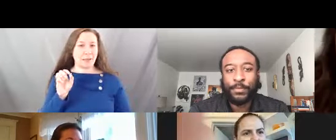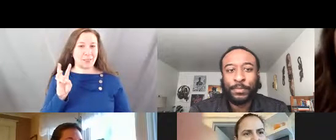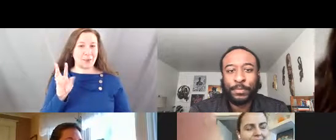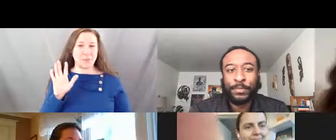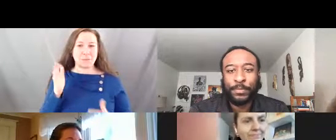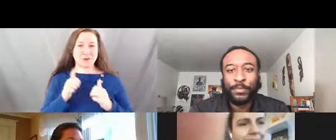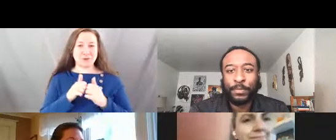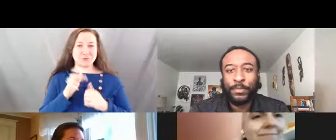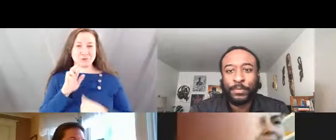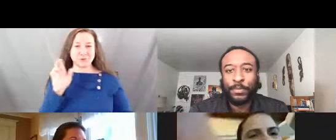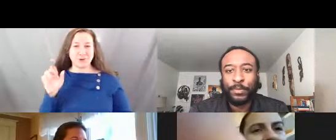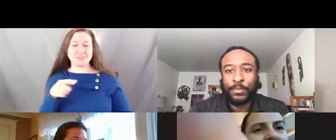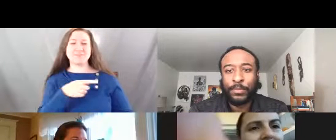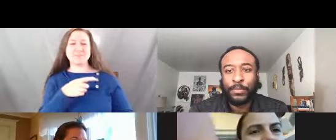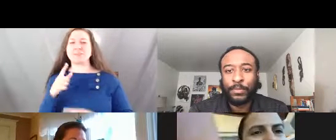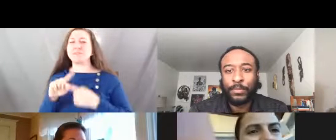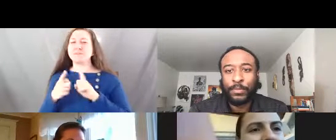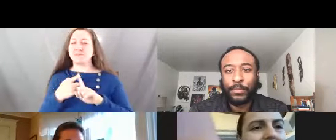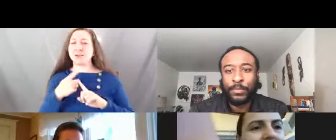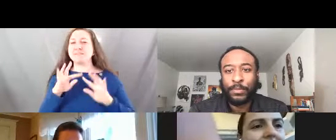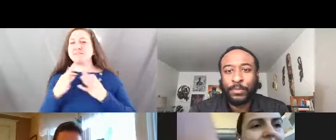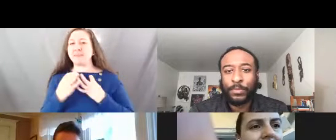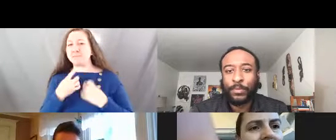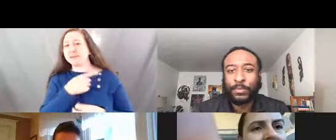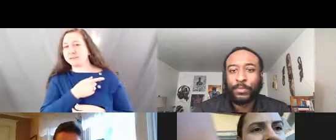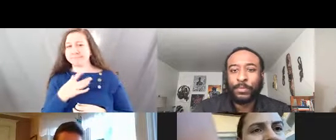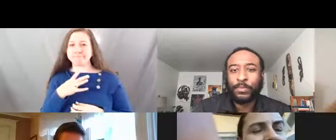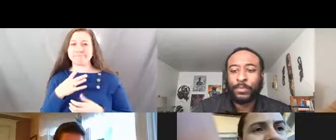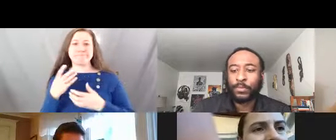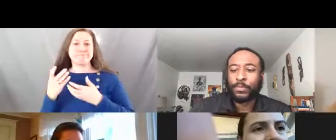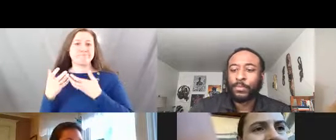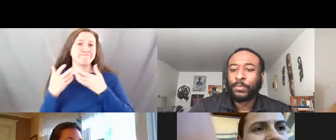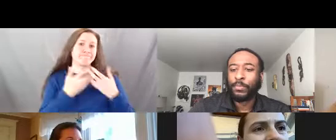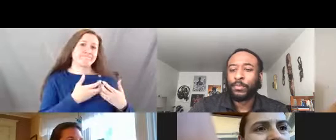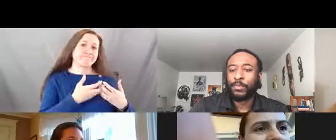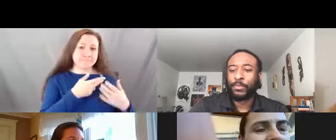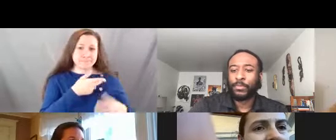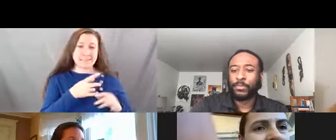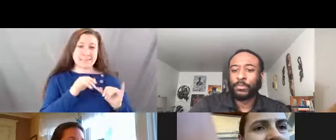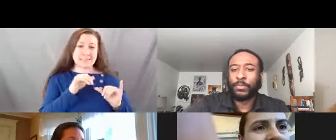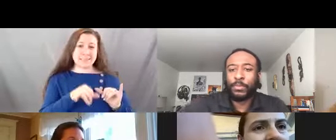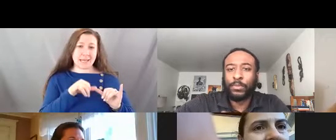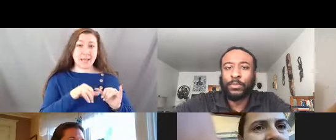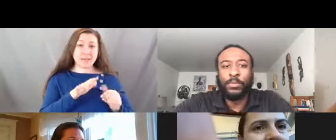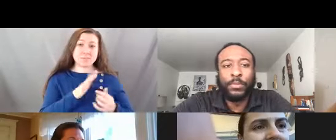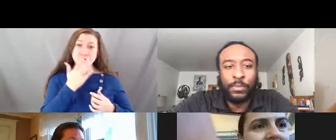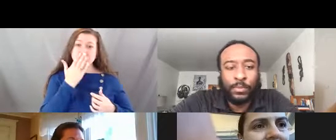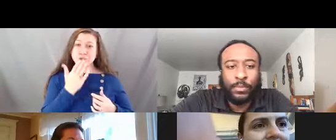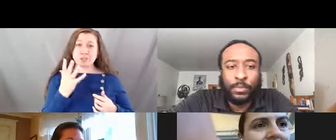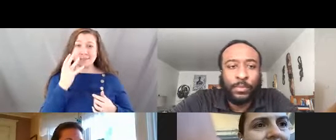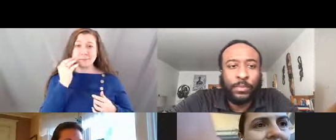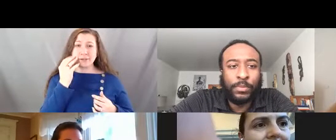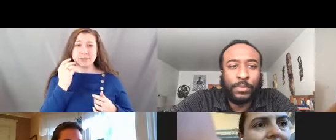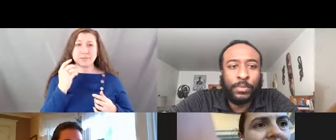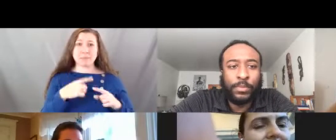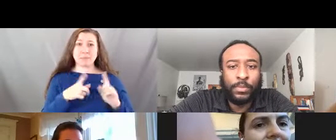friend of mine. He had family over there. We went to his house and we stayed over there. It was a good experience, but it